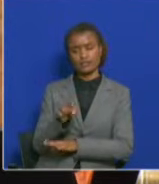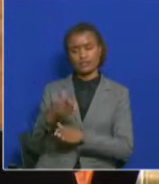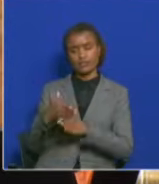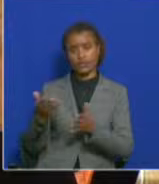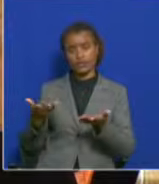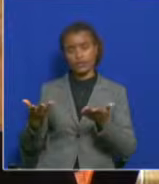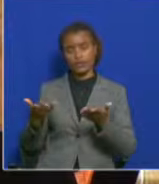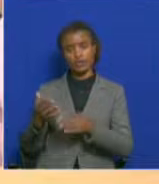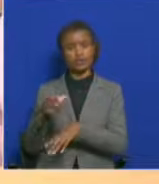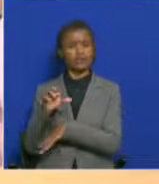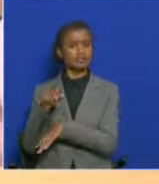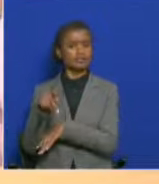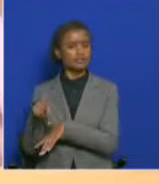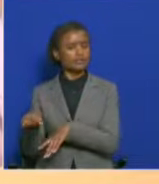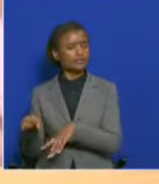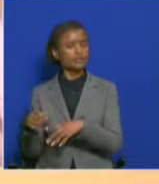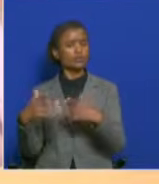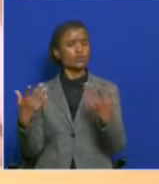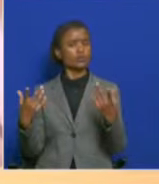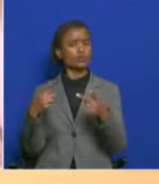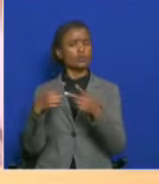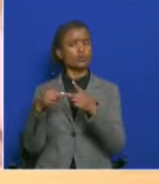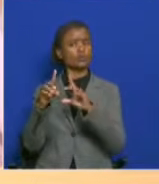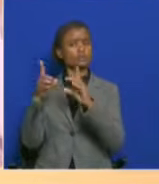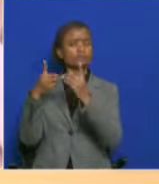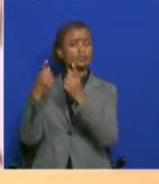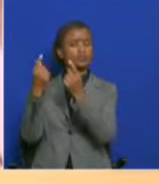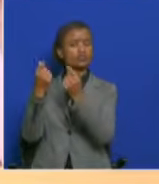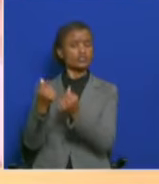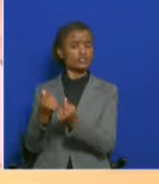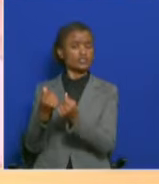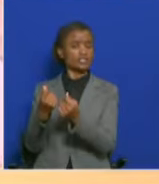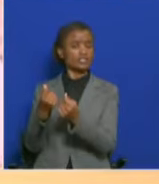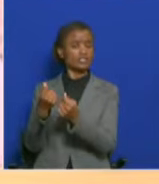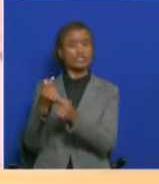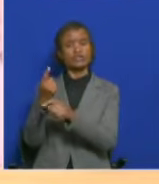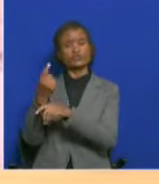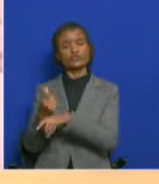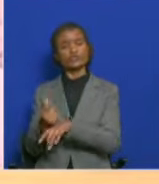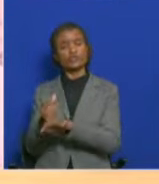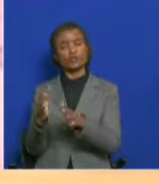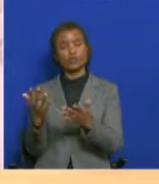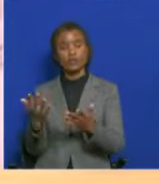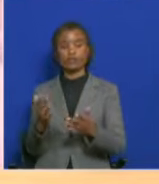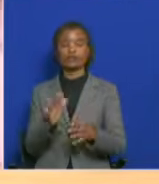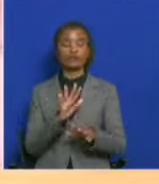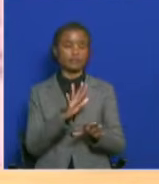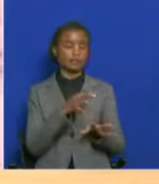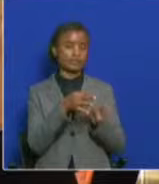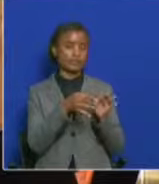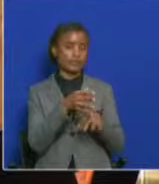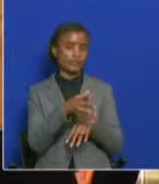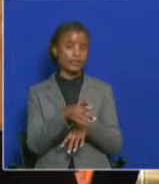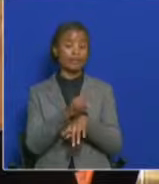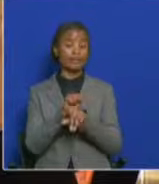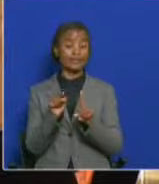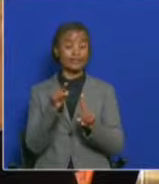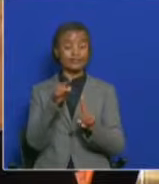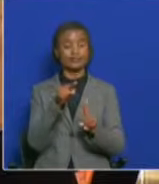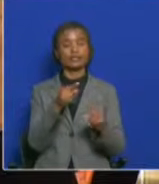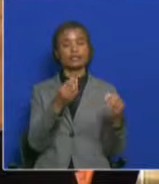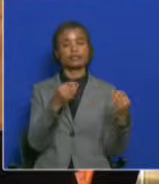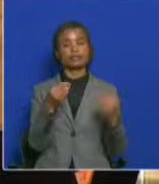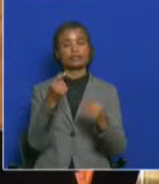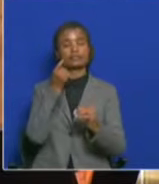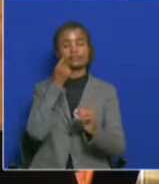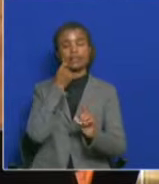Valley in the scheme? I'm going to take some time to explain that, but he is a businessman. Okay. I wanted to ask you about the letter